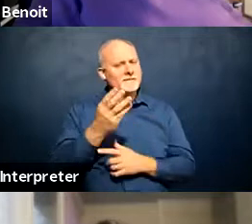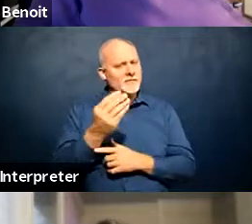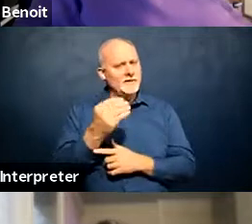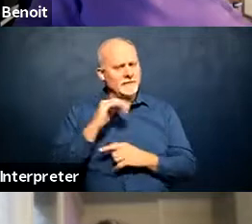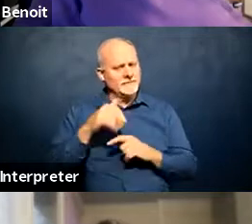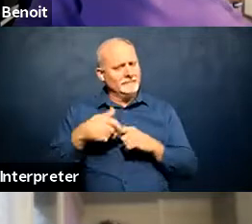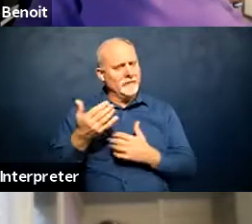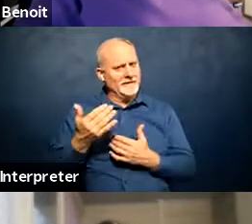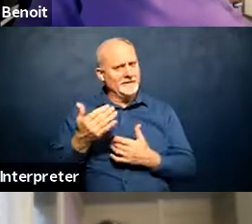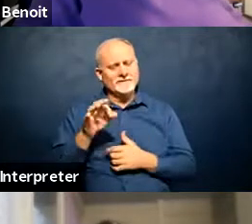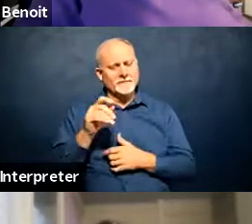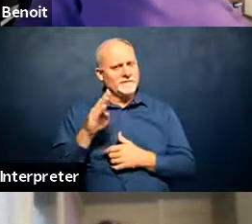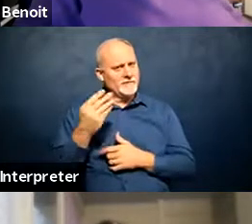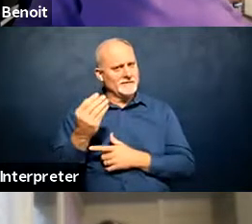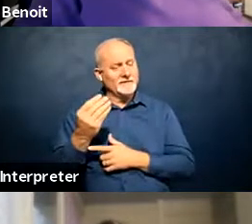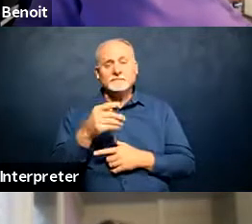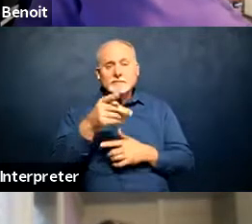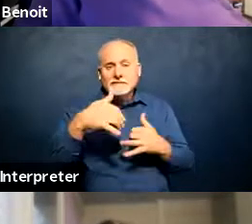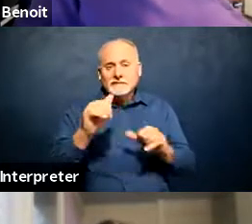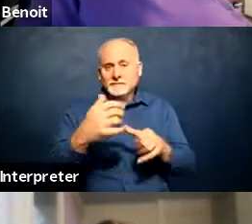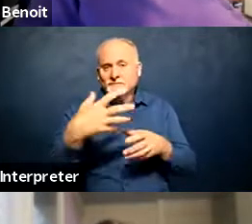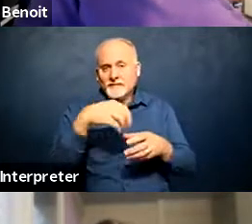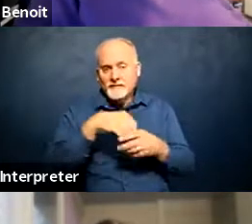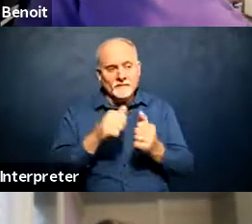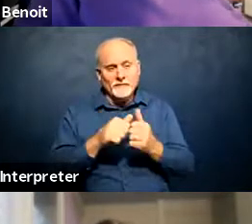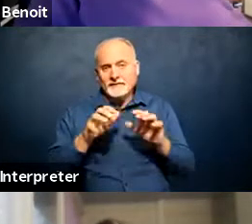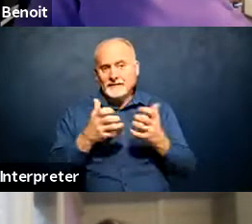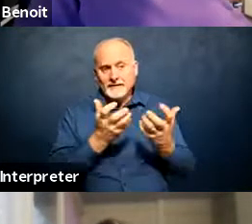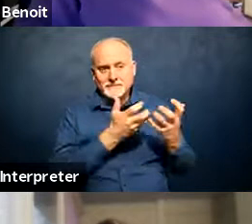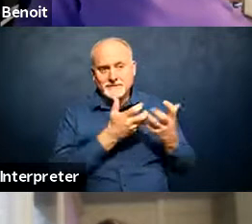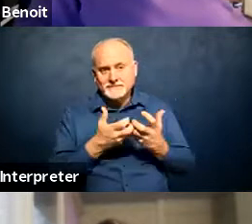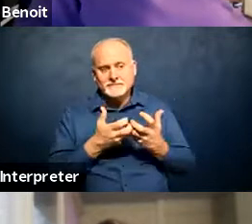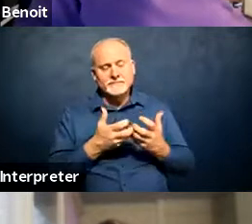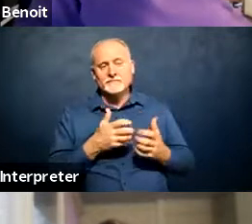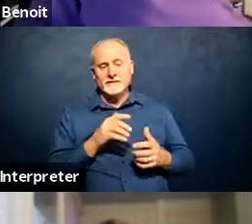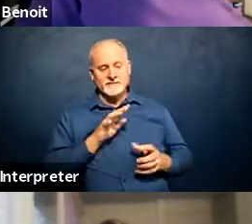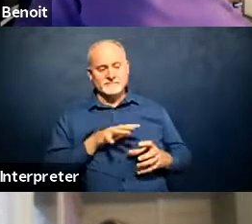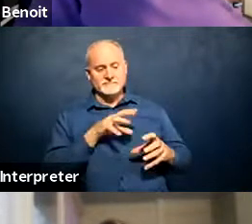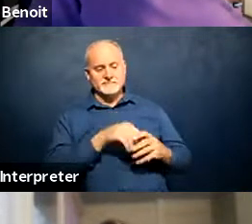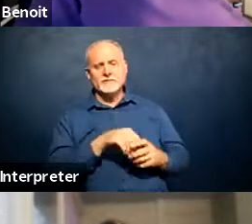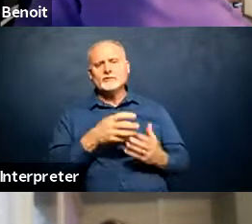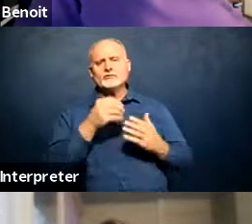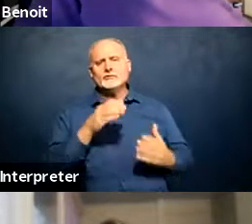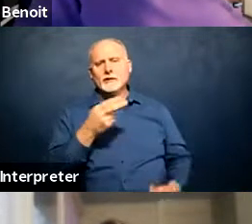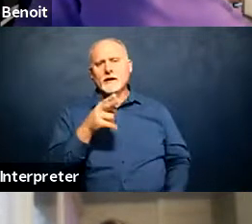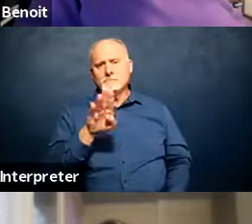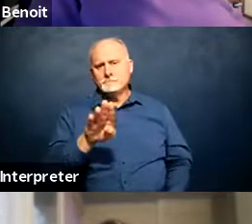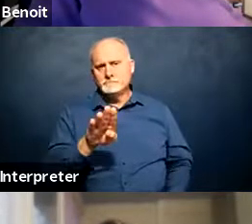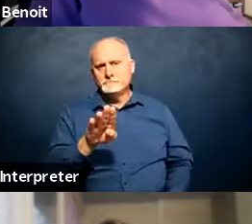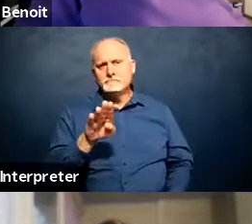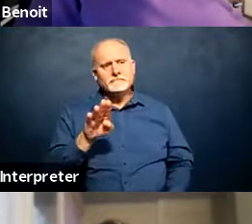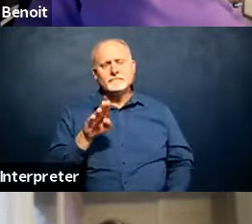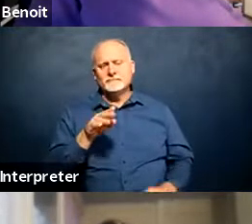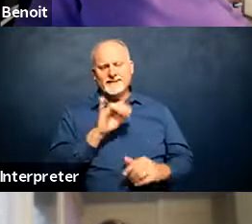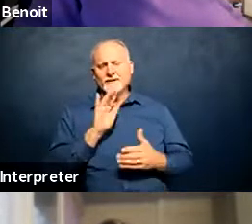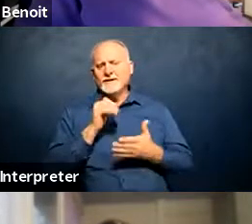are still numerous ways to stay engaged with your friends and your new classmates. Engage, our student hub for all things involvement, can help you get